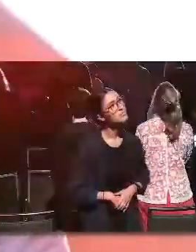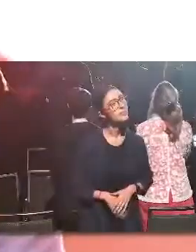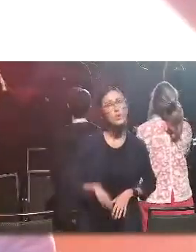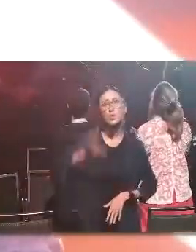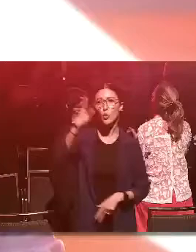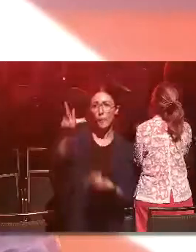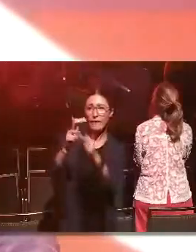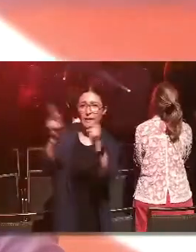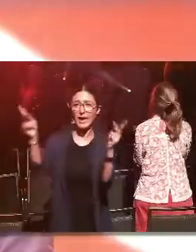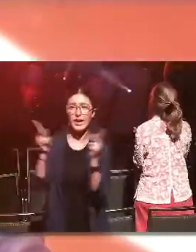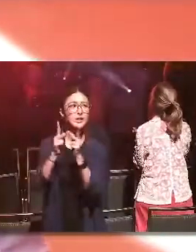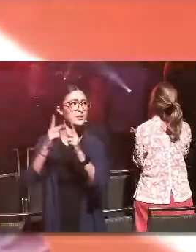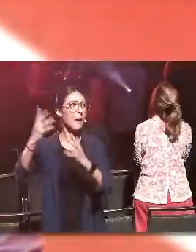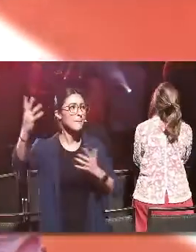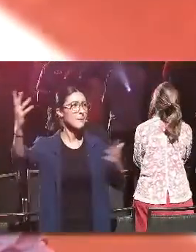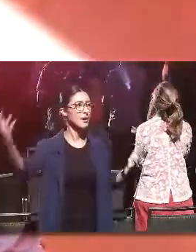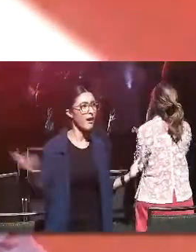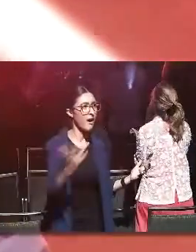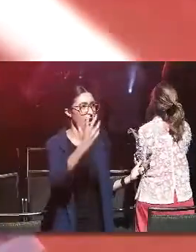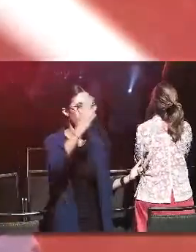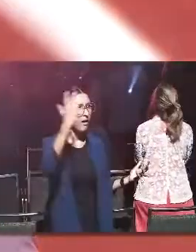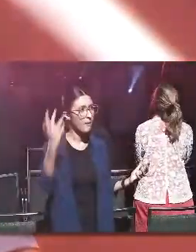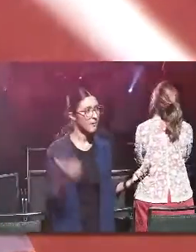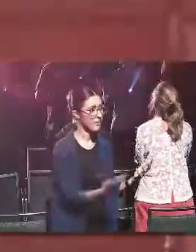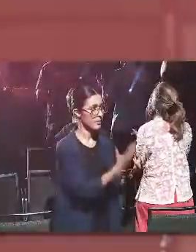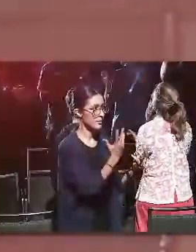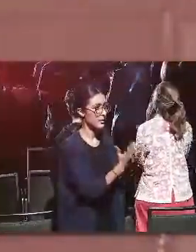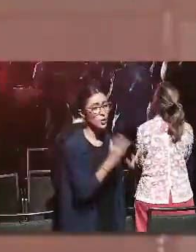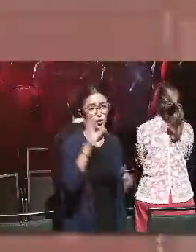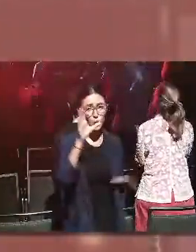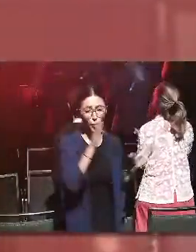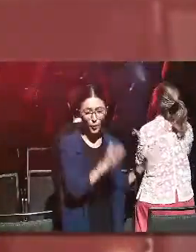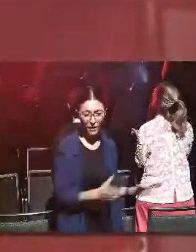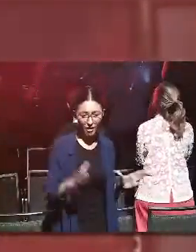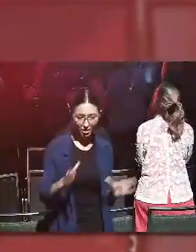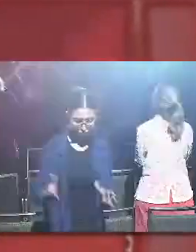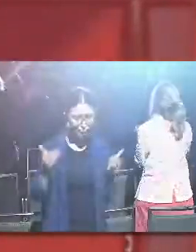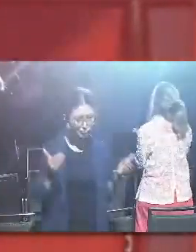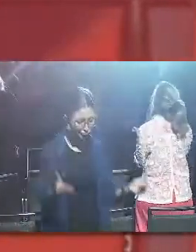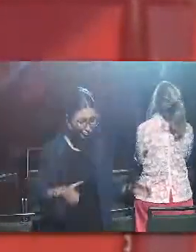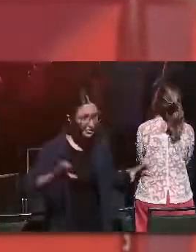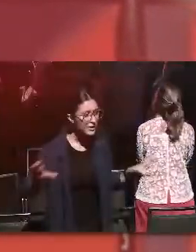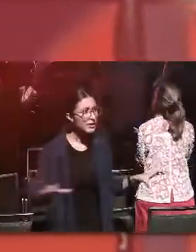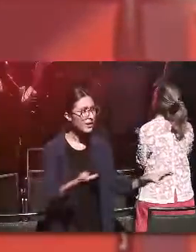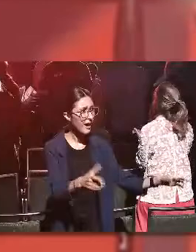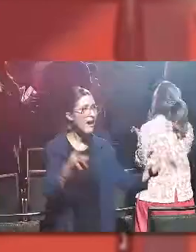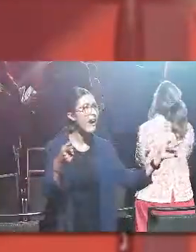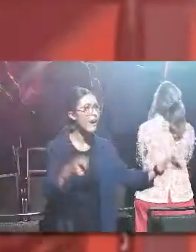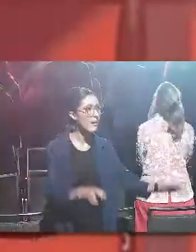Your kingdom come, your will be